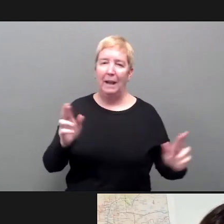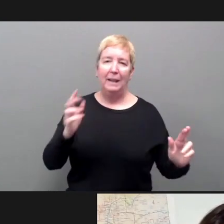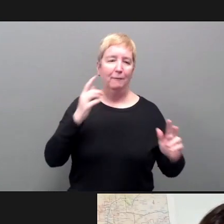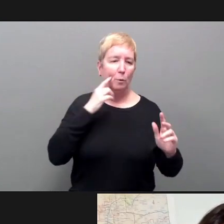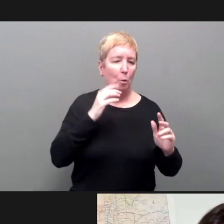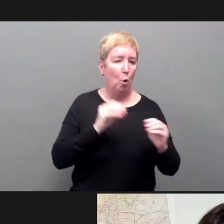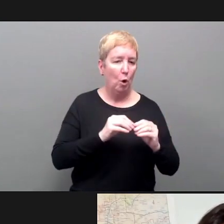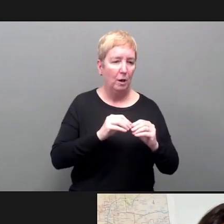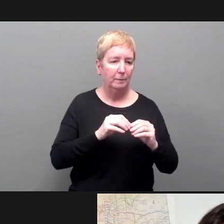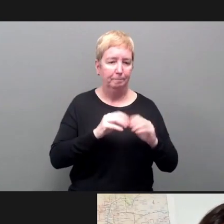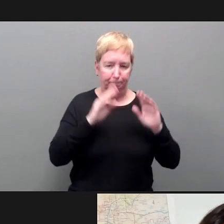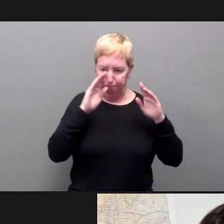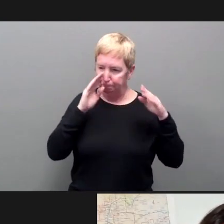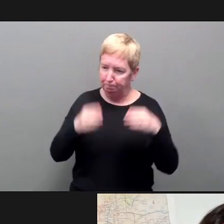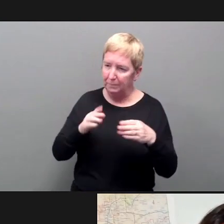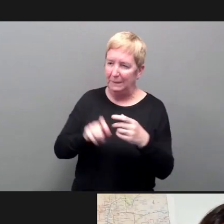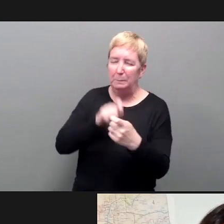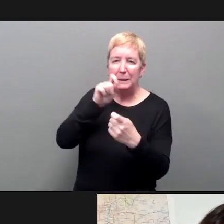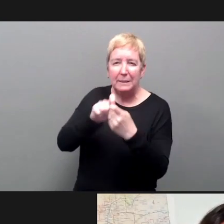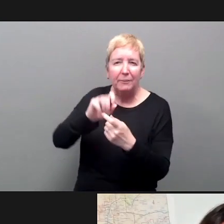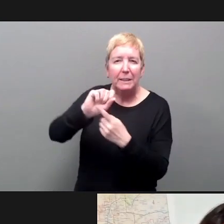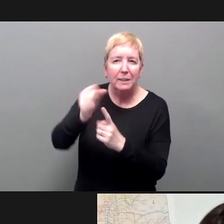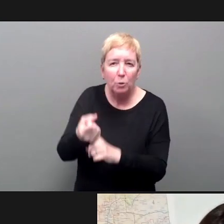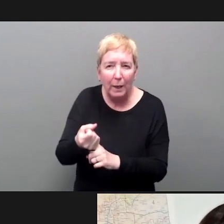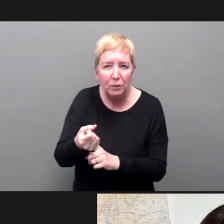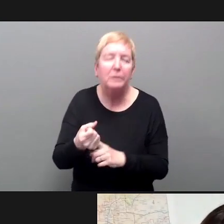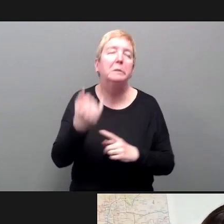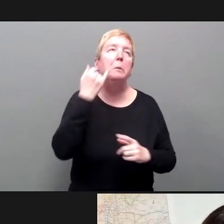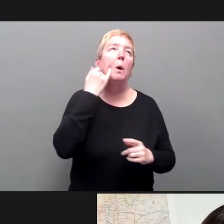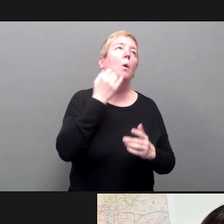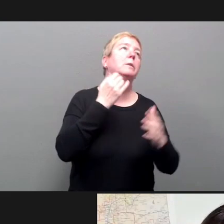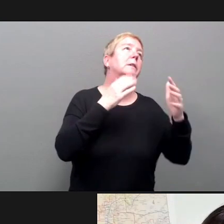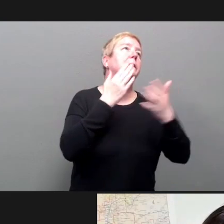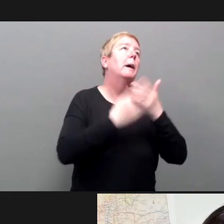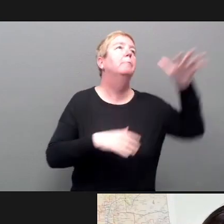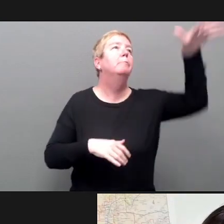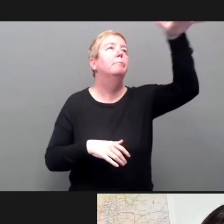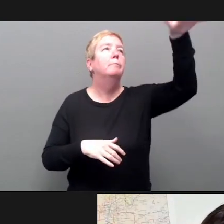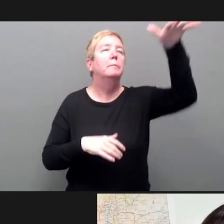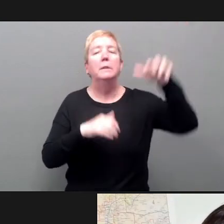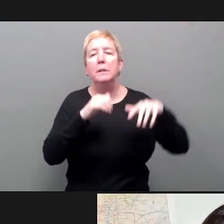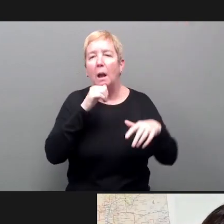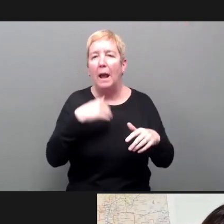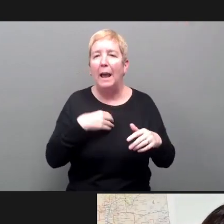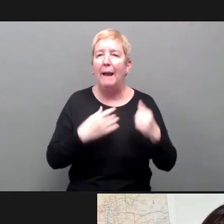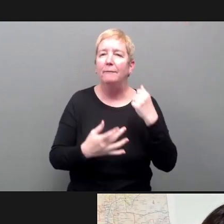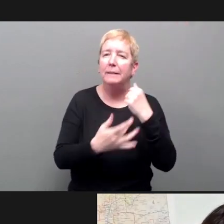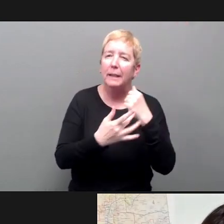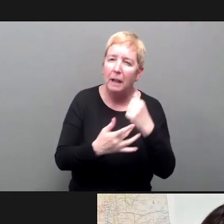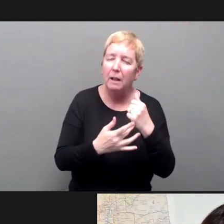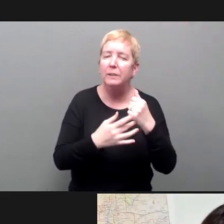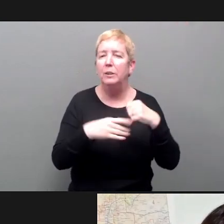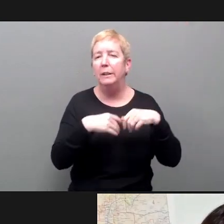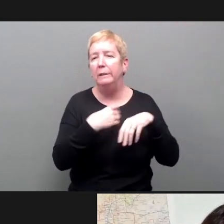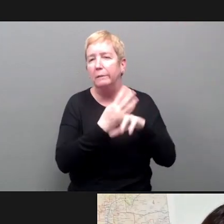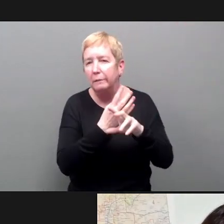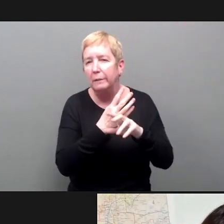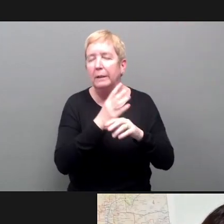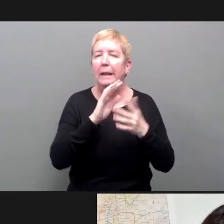for people without technology. And then lastly, we're working on solutions